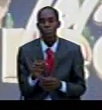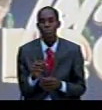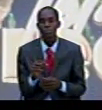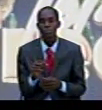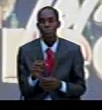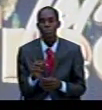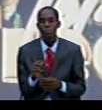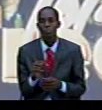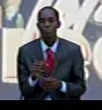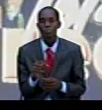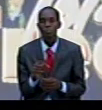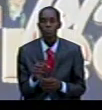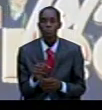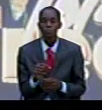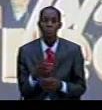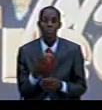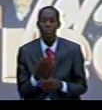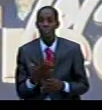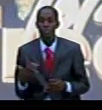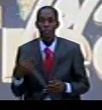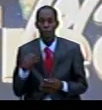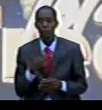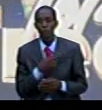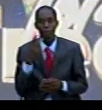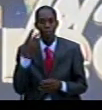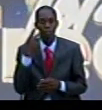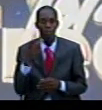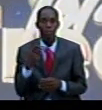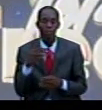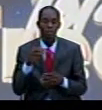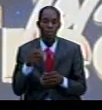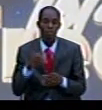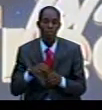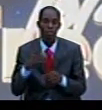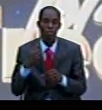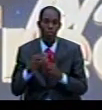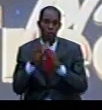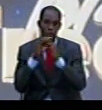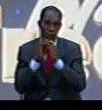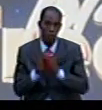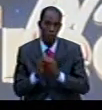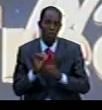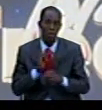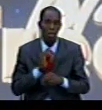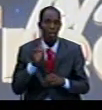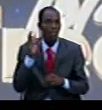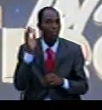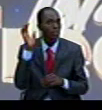worship, I mean, I listened to the Ibadan choir,